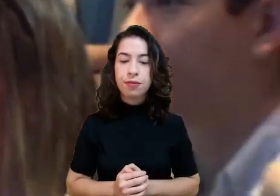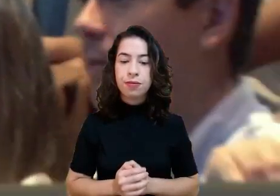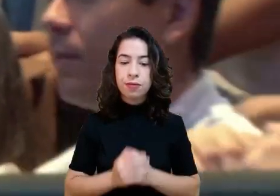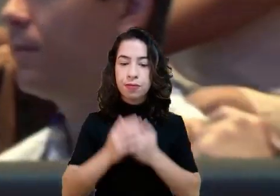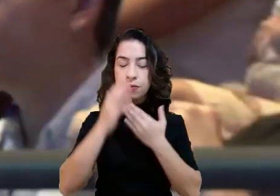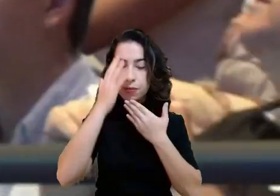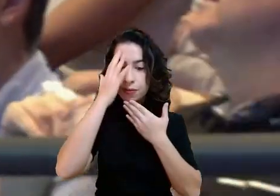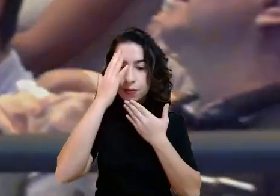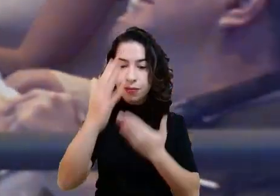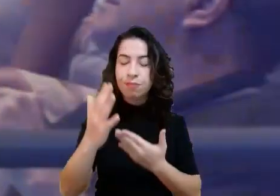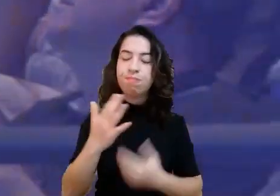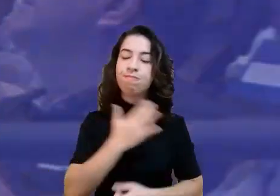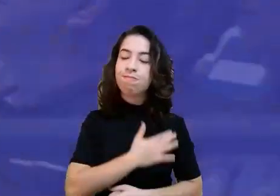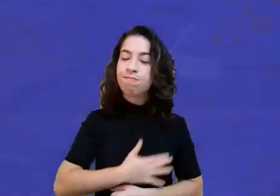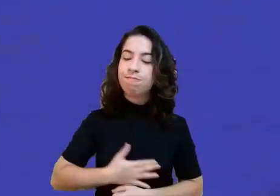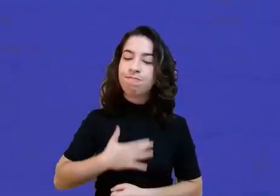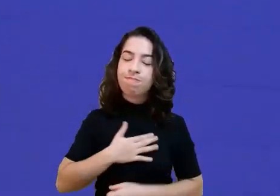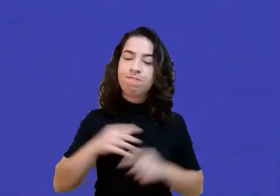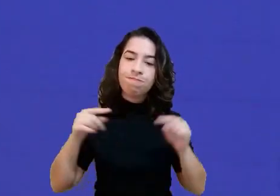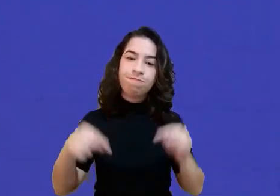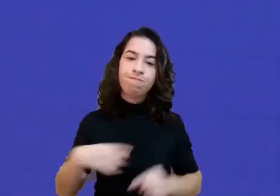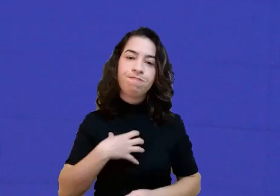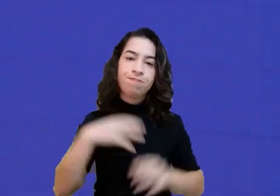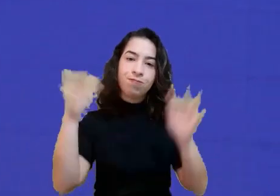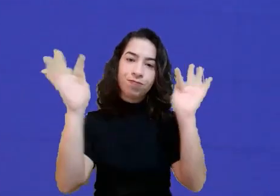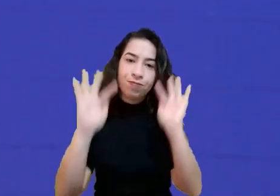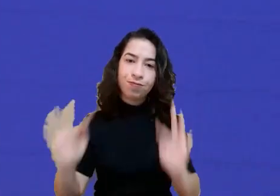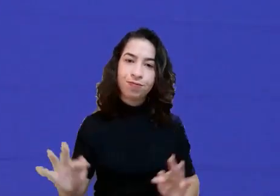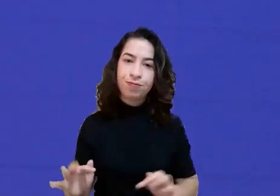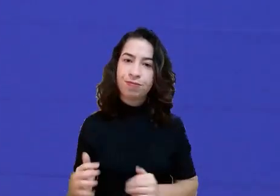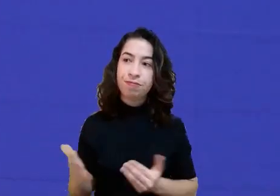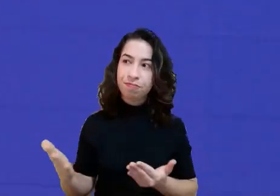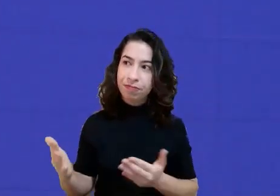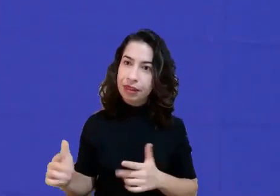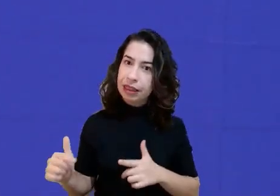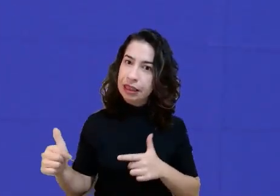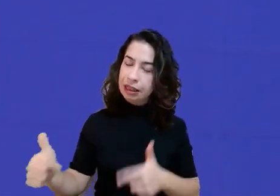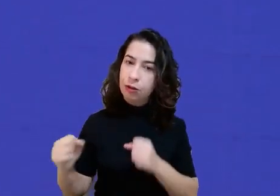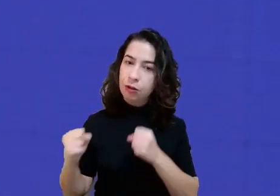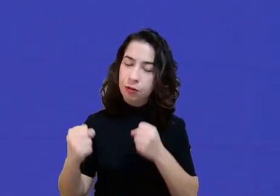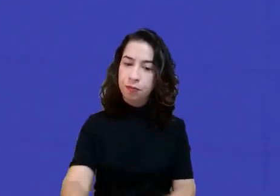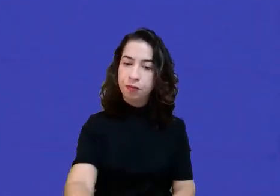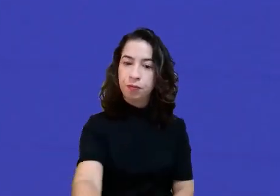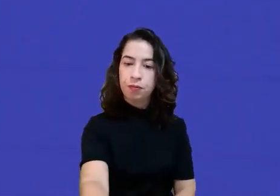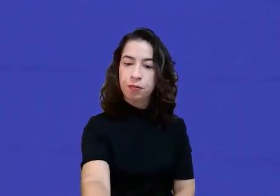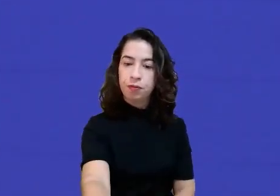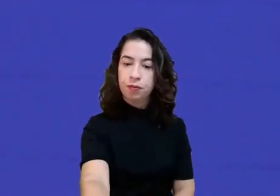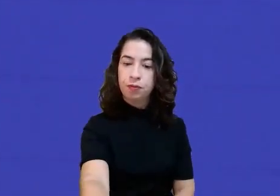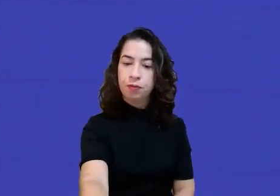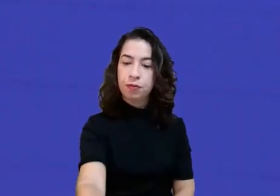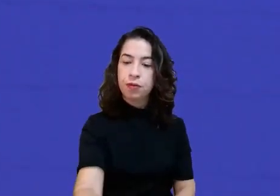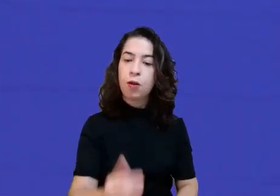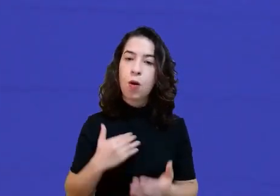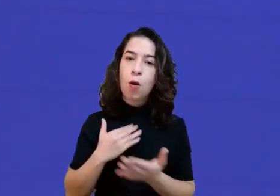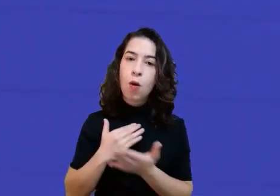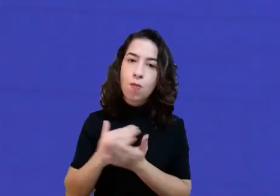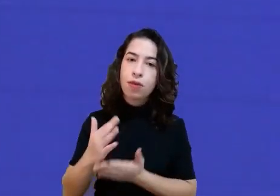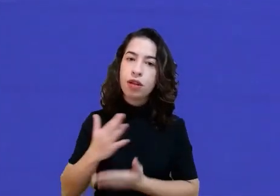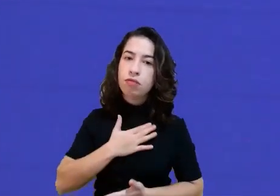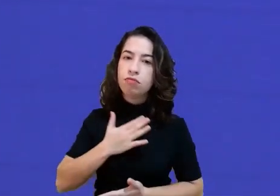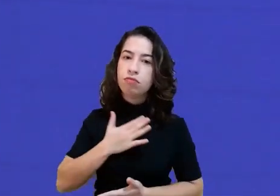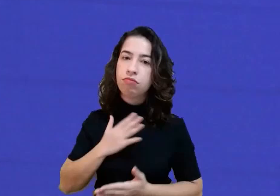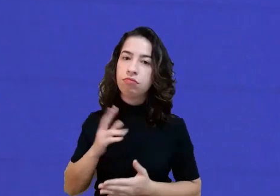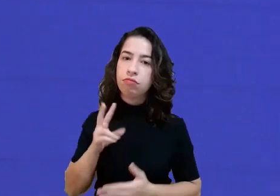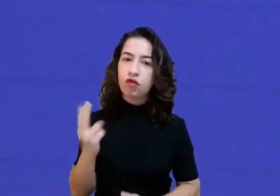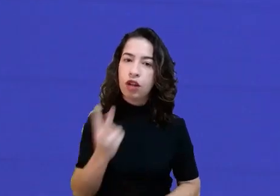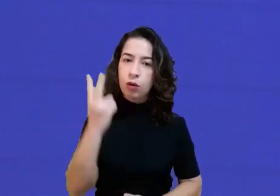Thank you. It's a pleasure to be here. I'm really happy with this initiative. It's related to my personal values and